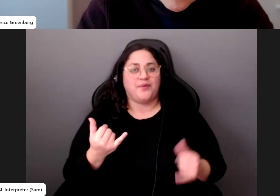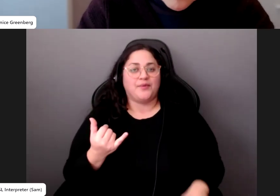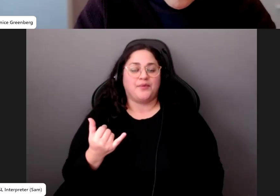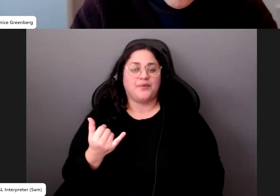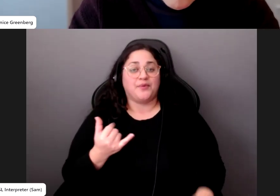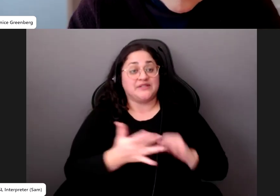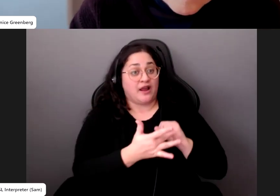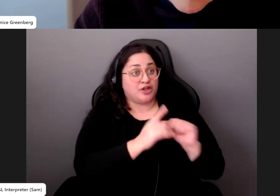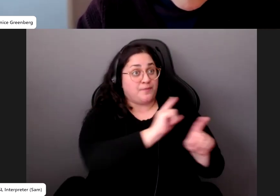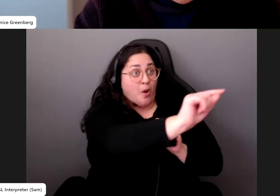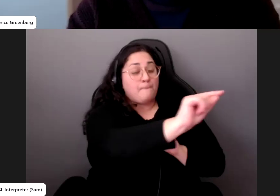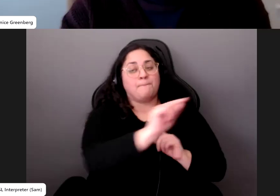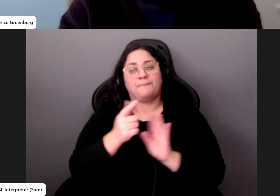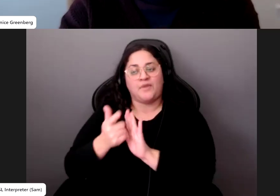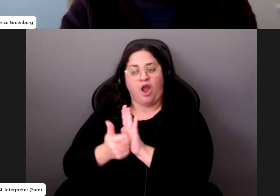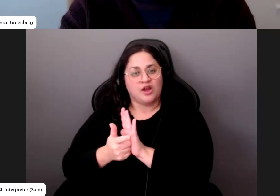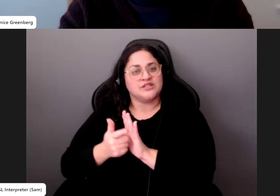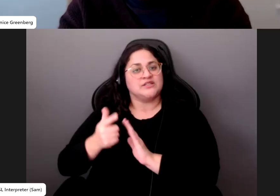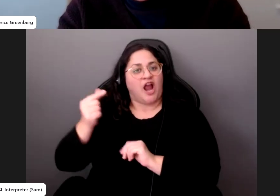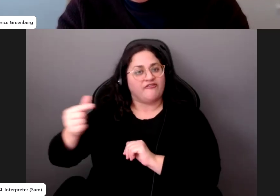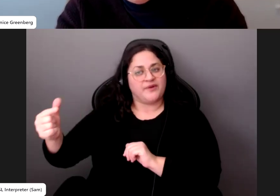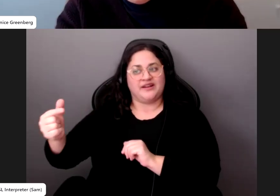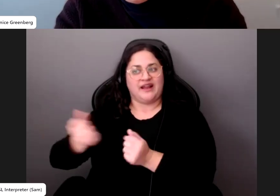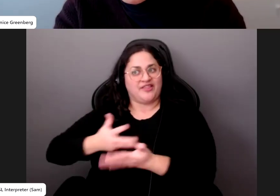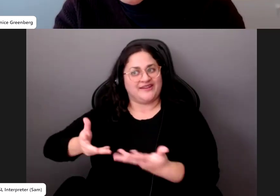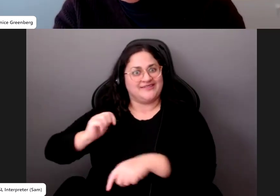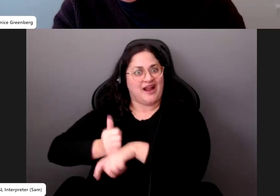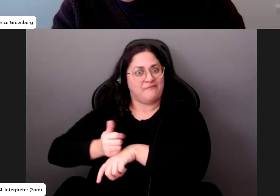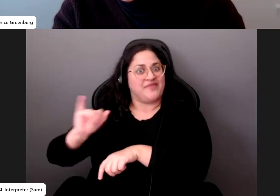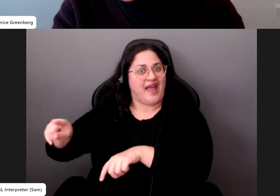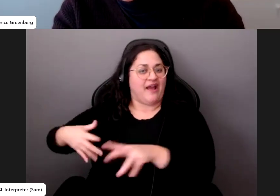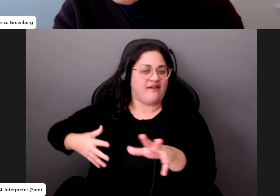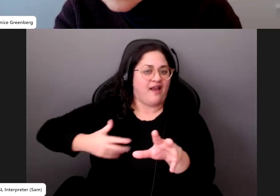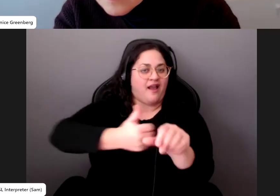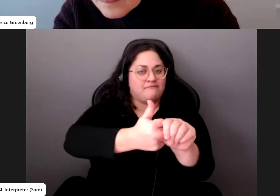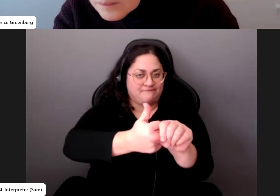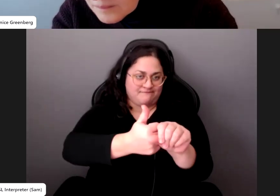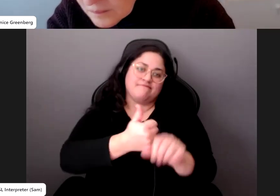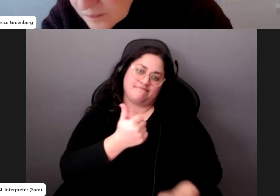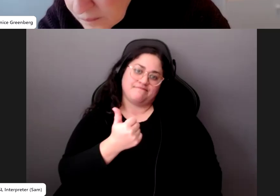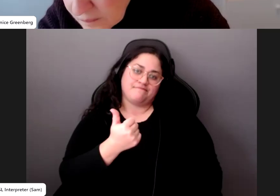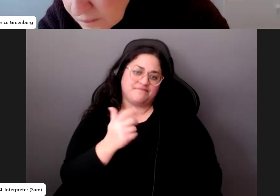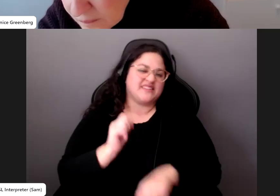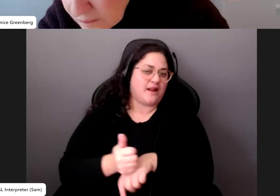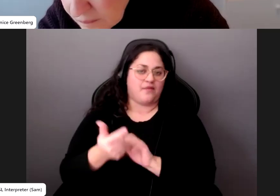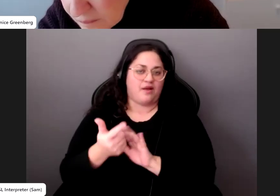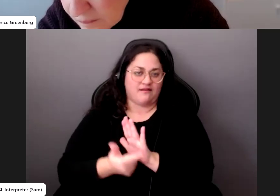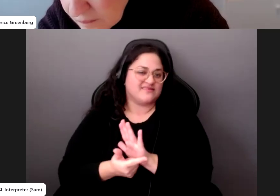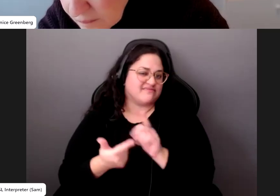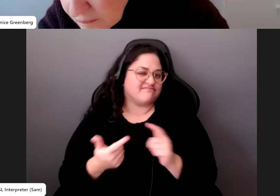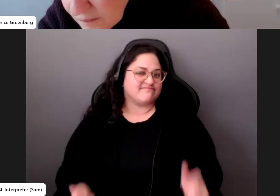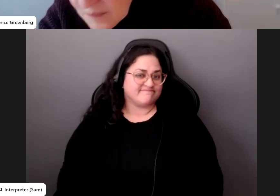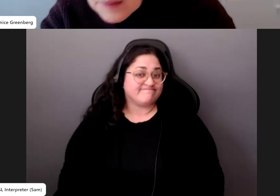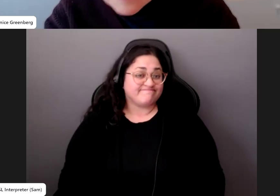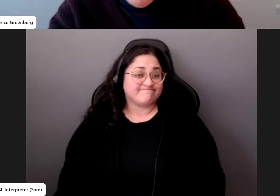future, if that means less AI or more AI or fewer rights or more rights for the artists.